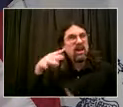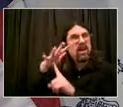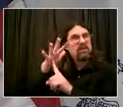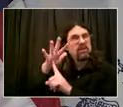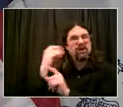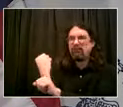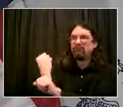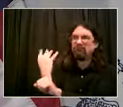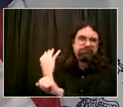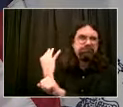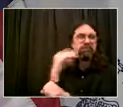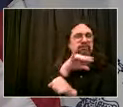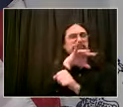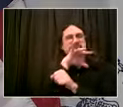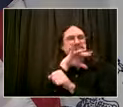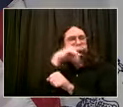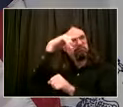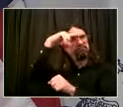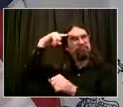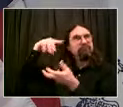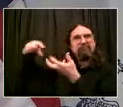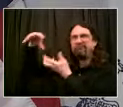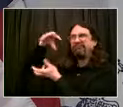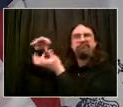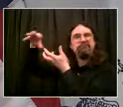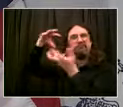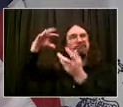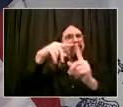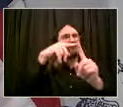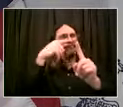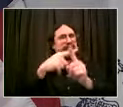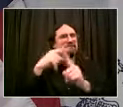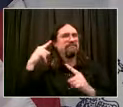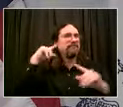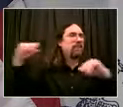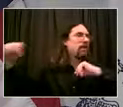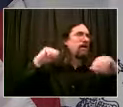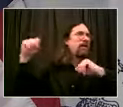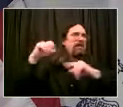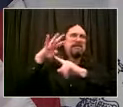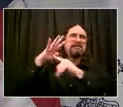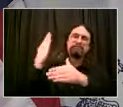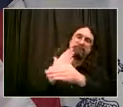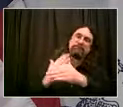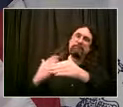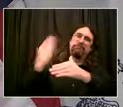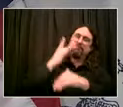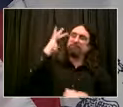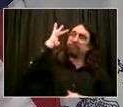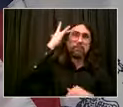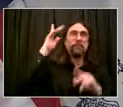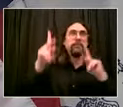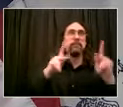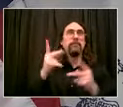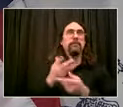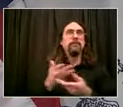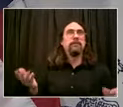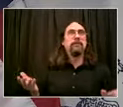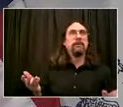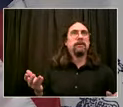money? I think it's a very good question, Gersh. You and I have been in a long dialogue on many issues,